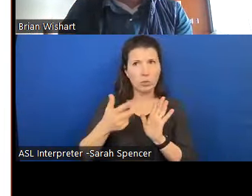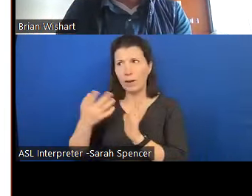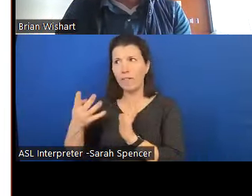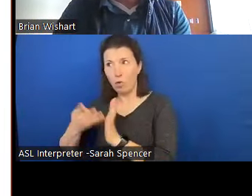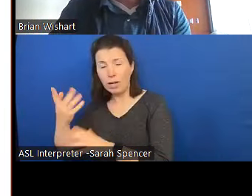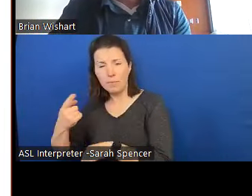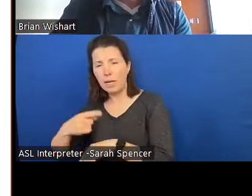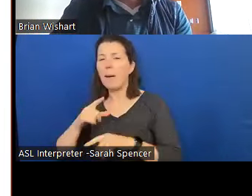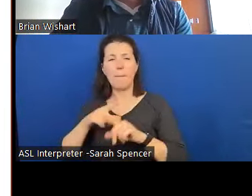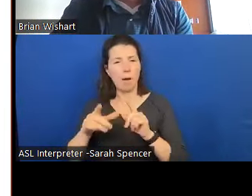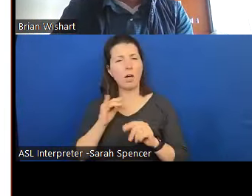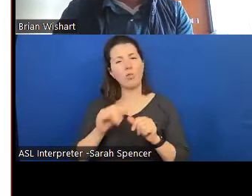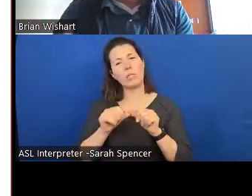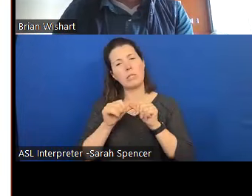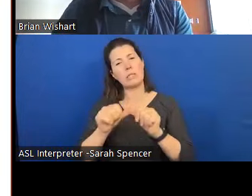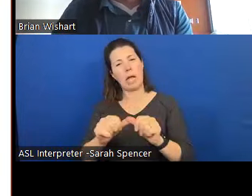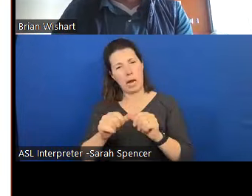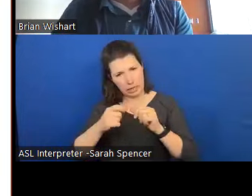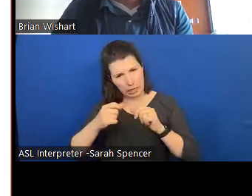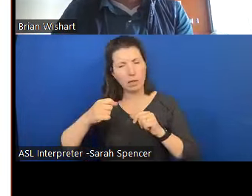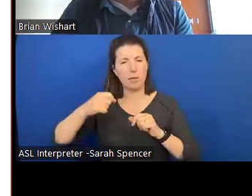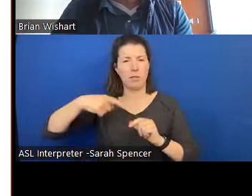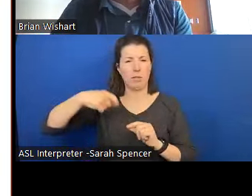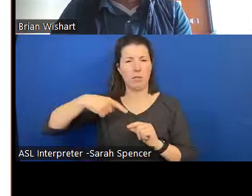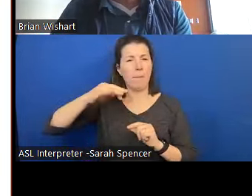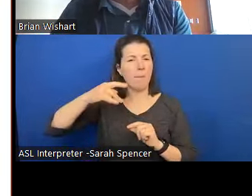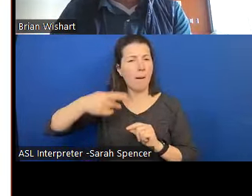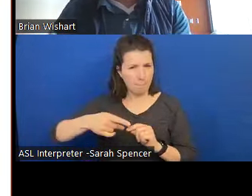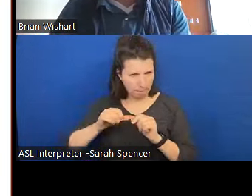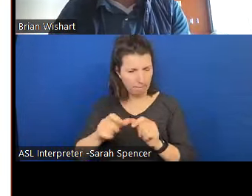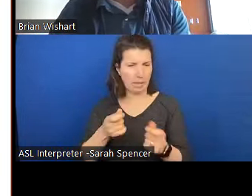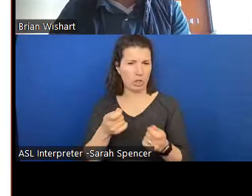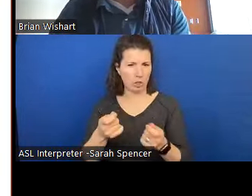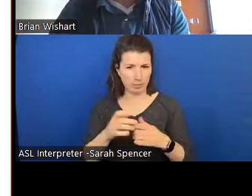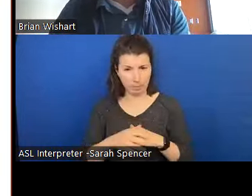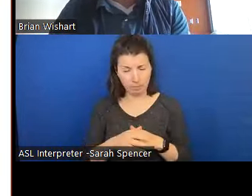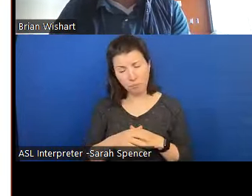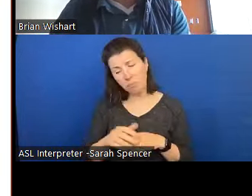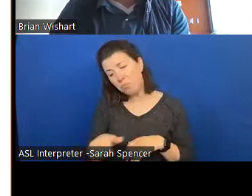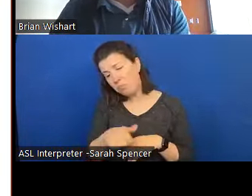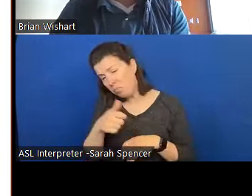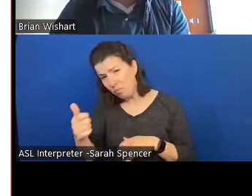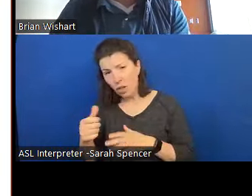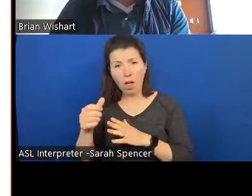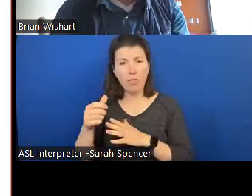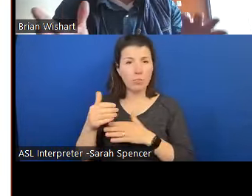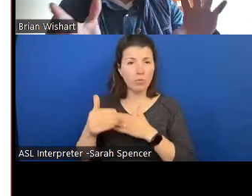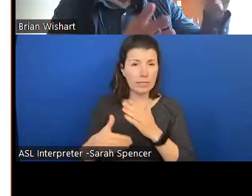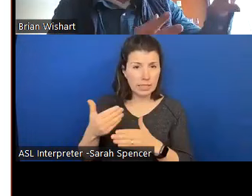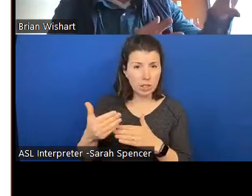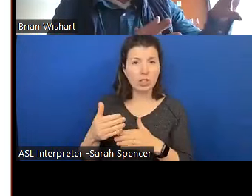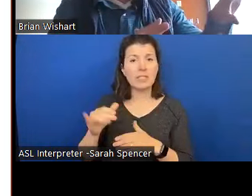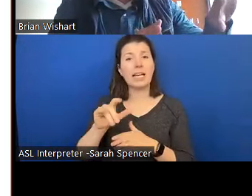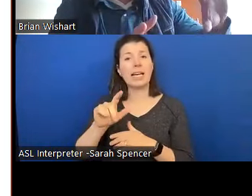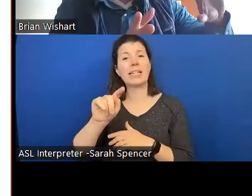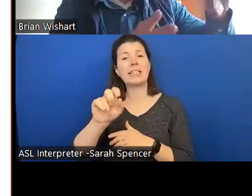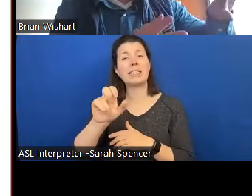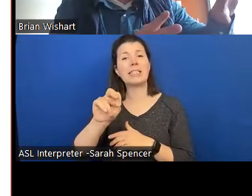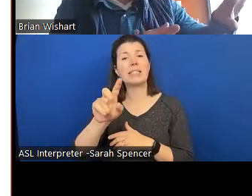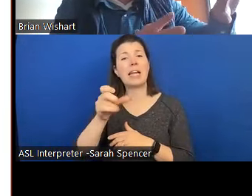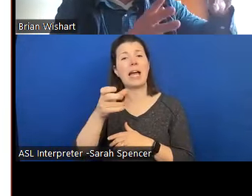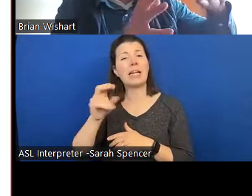of tone management. There are other procedures, orthopedic procedures such as tendon lengthening. I think about these as opposed to those